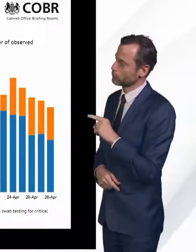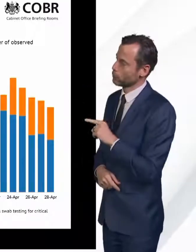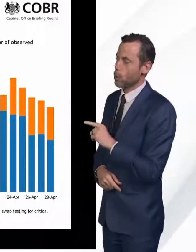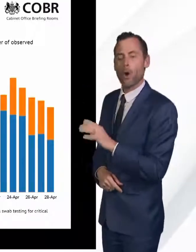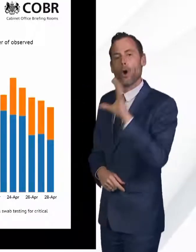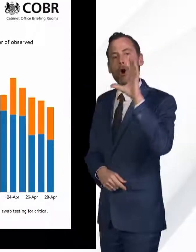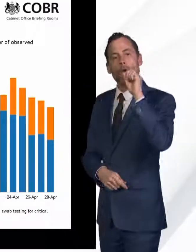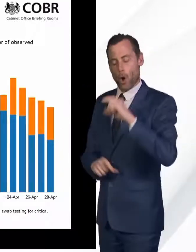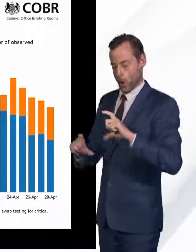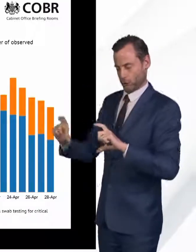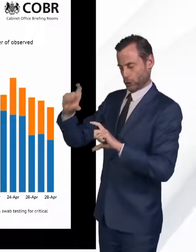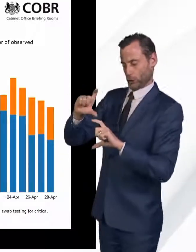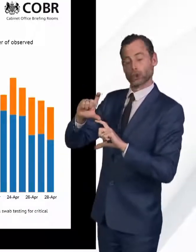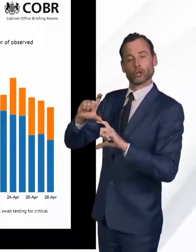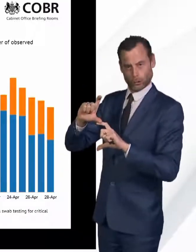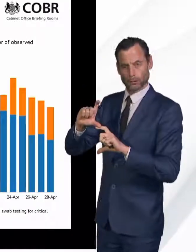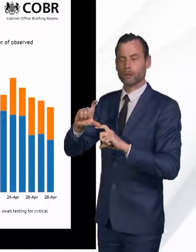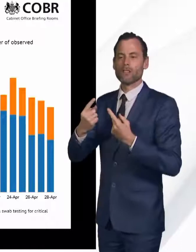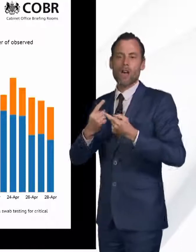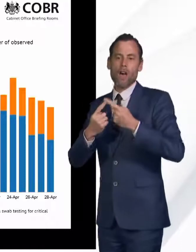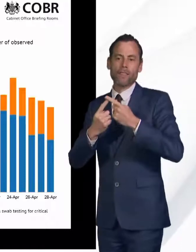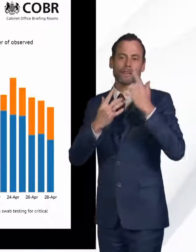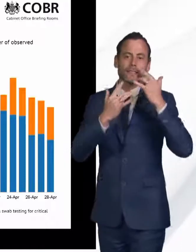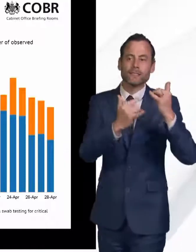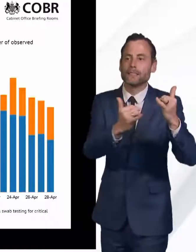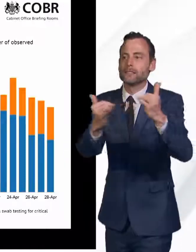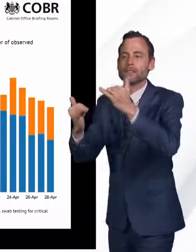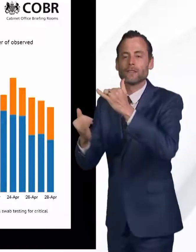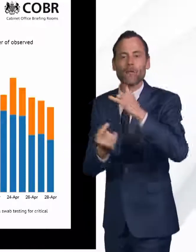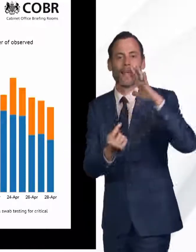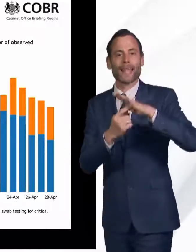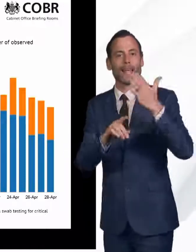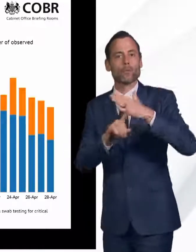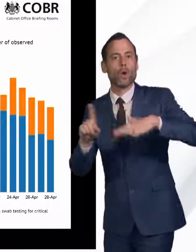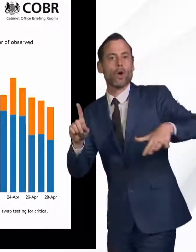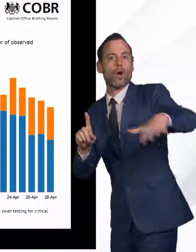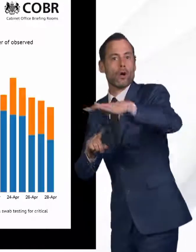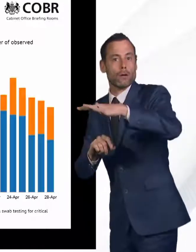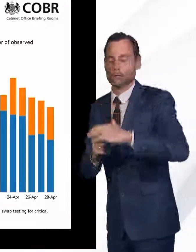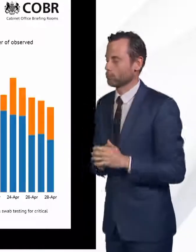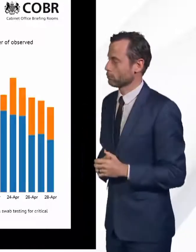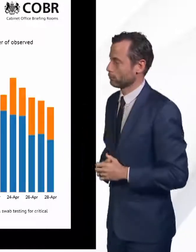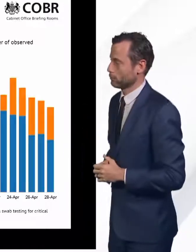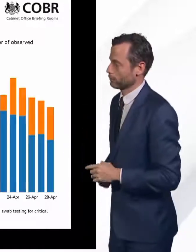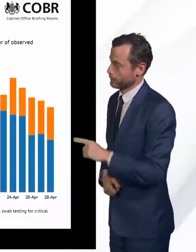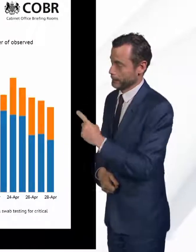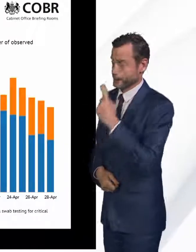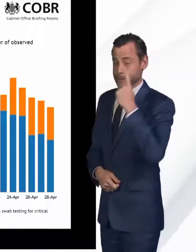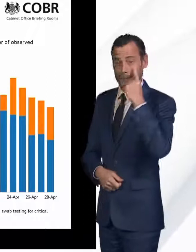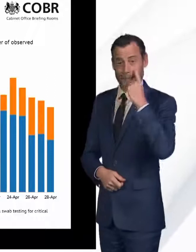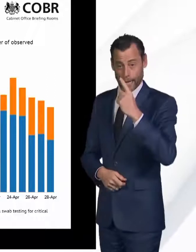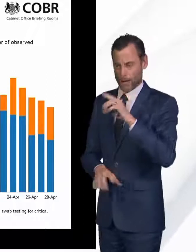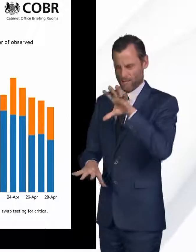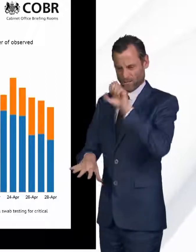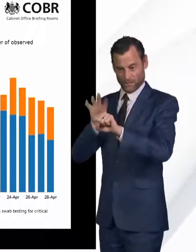additional testing that has become available for key workers. And what you see in that slide is how that number of positive